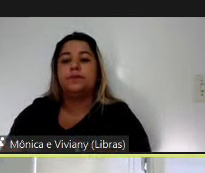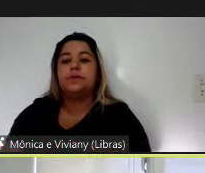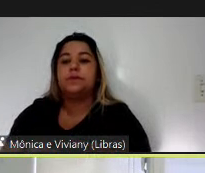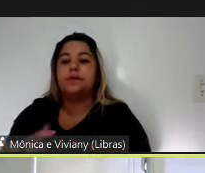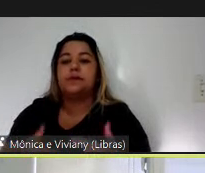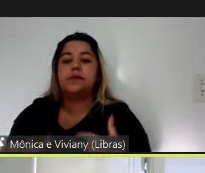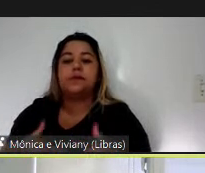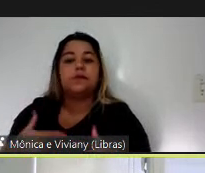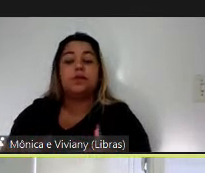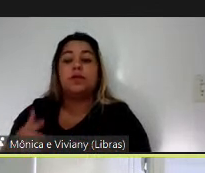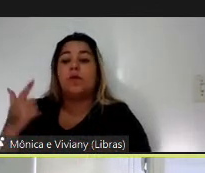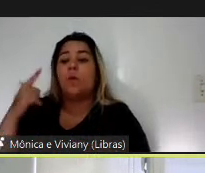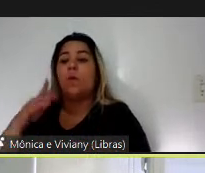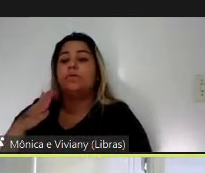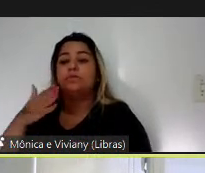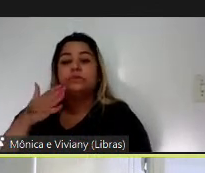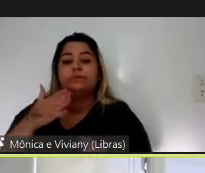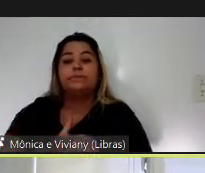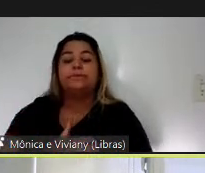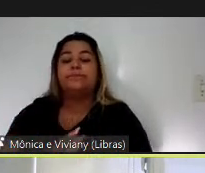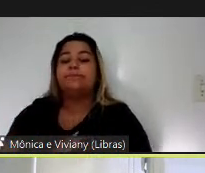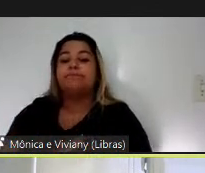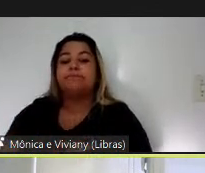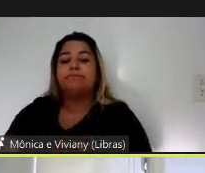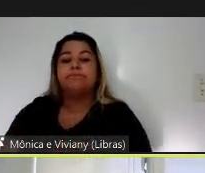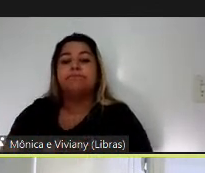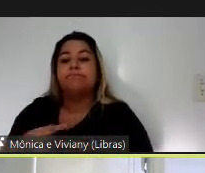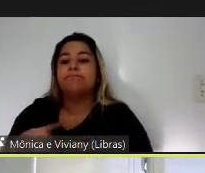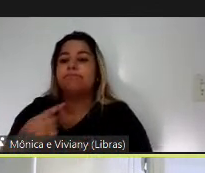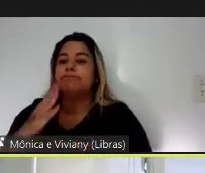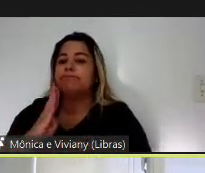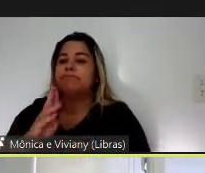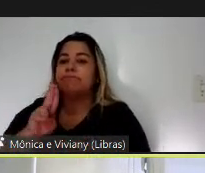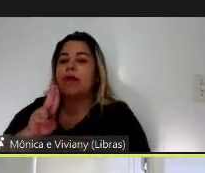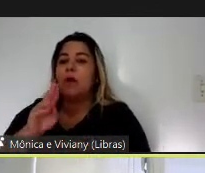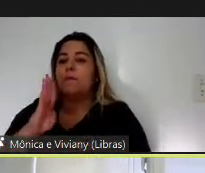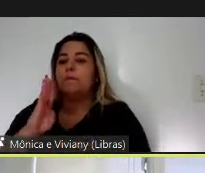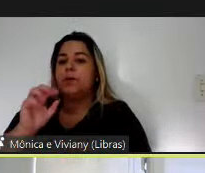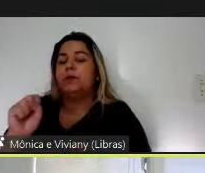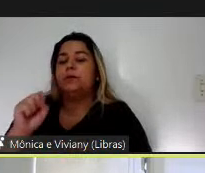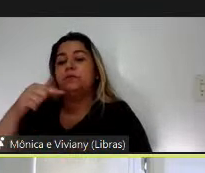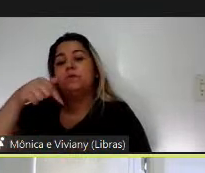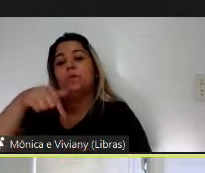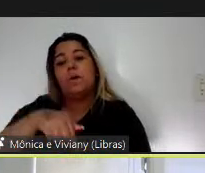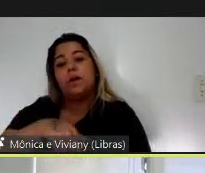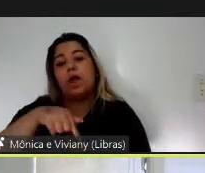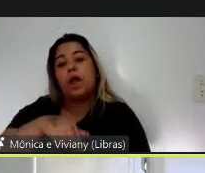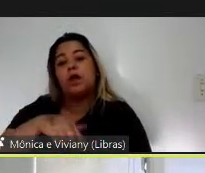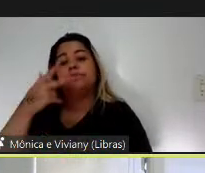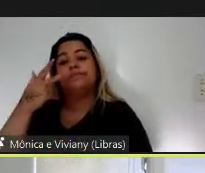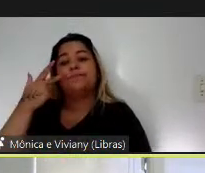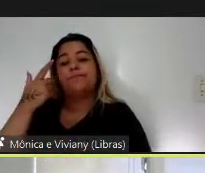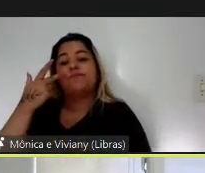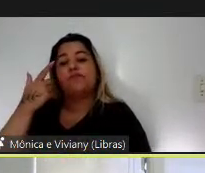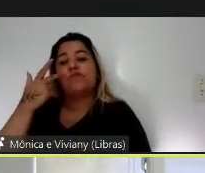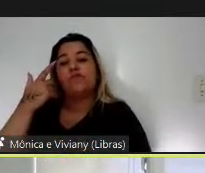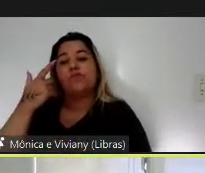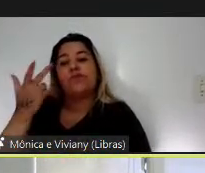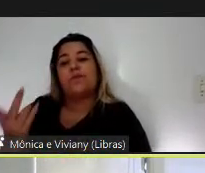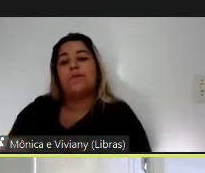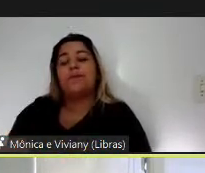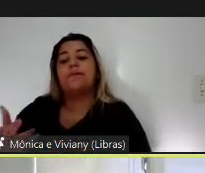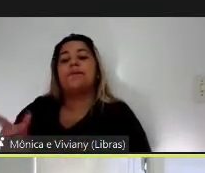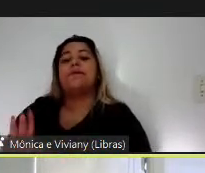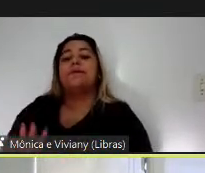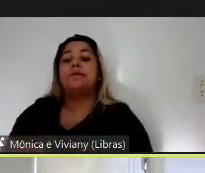mostly adult one that works, cannot access our units, basic unit health units in the time, normal